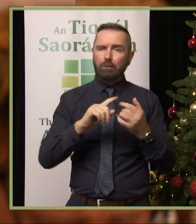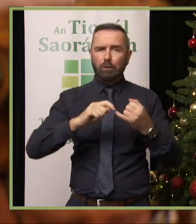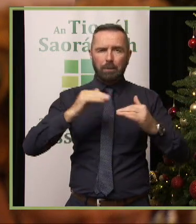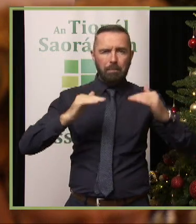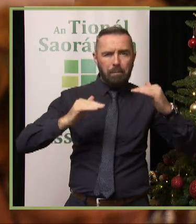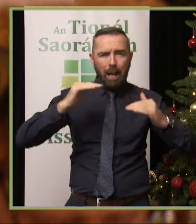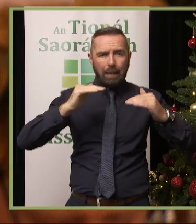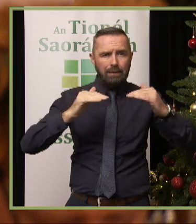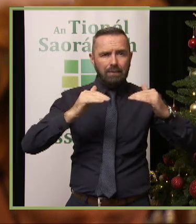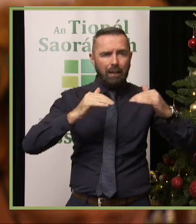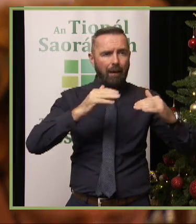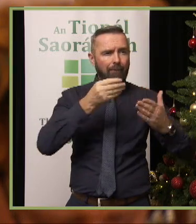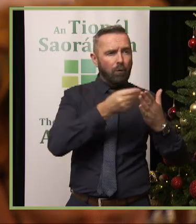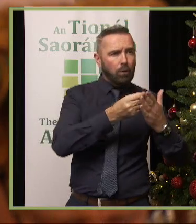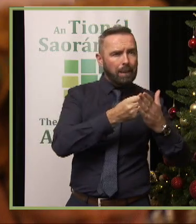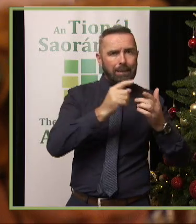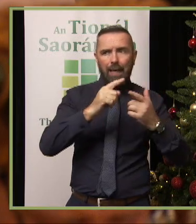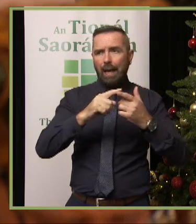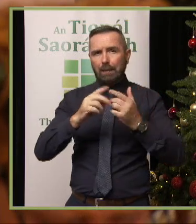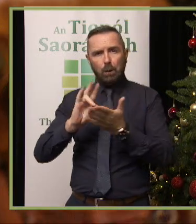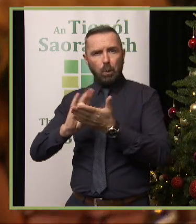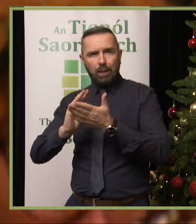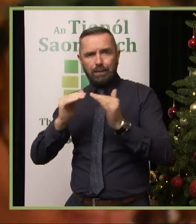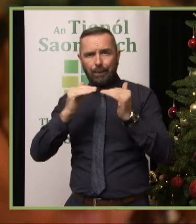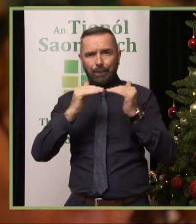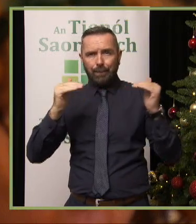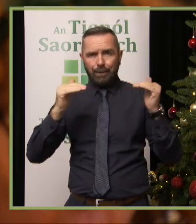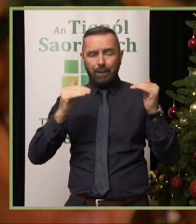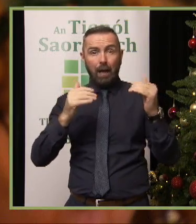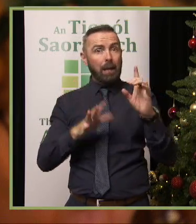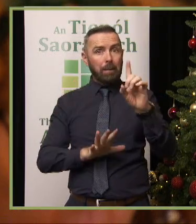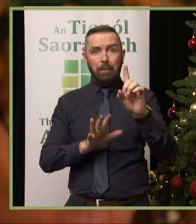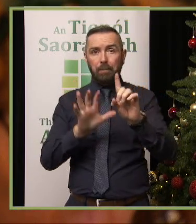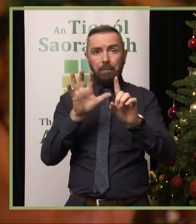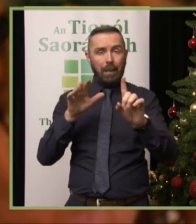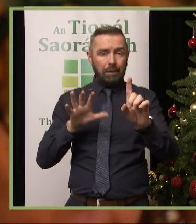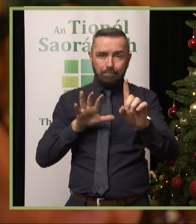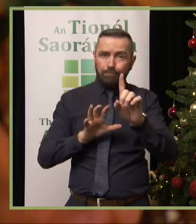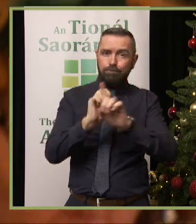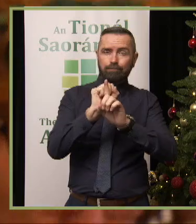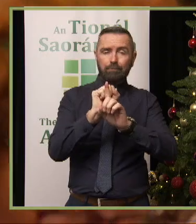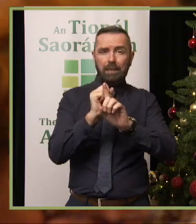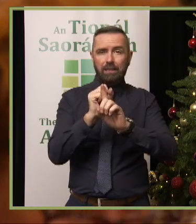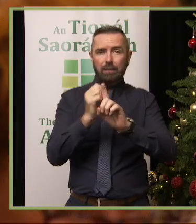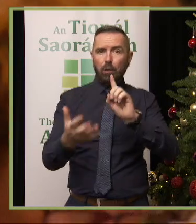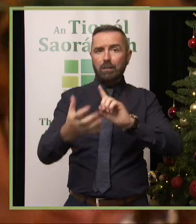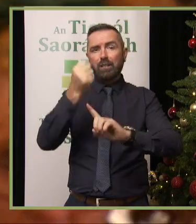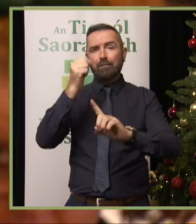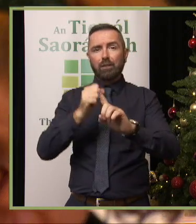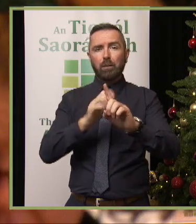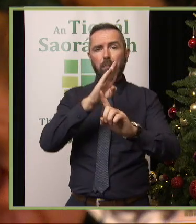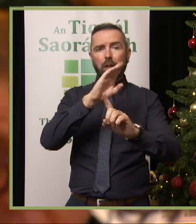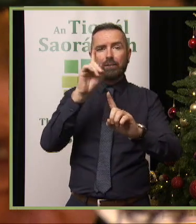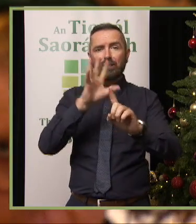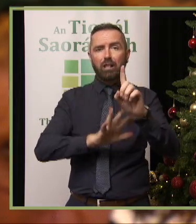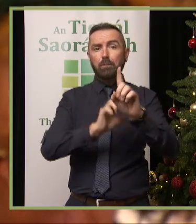between affordability and meeting biodiversity objectives. Okay, thank you, Micheál. I can suggest something in a moment,